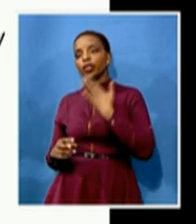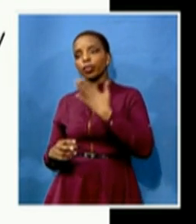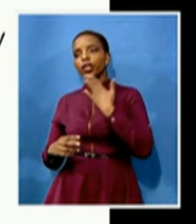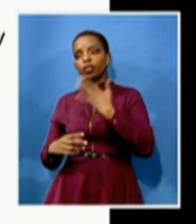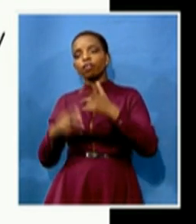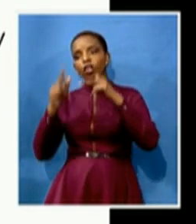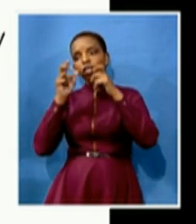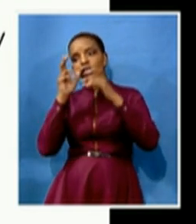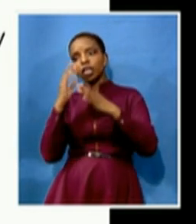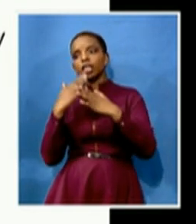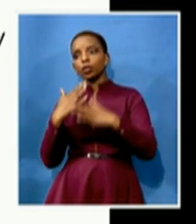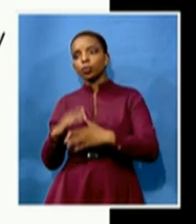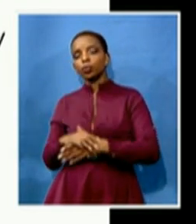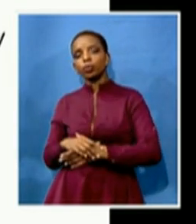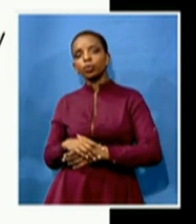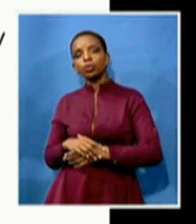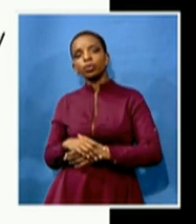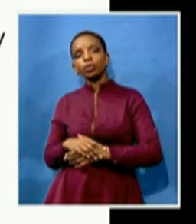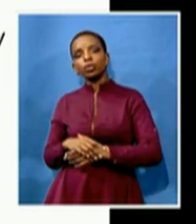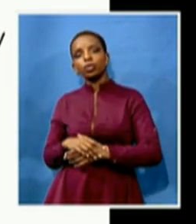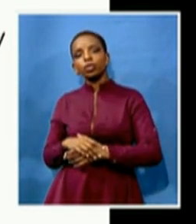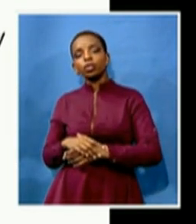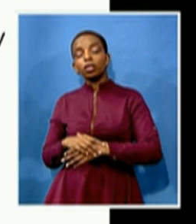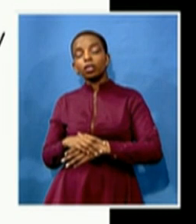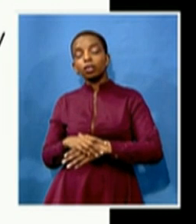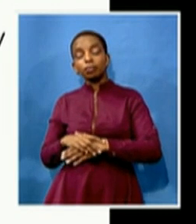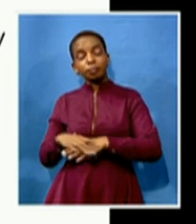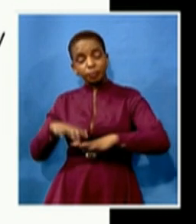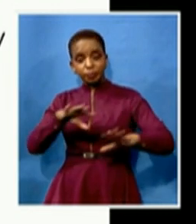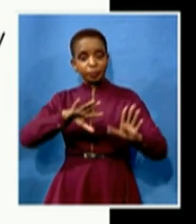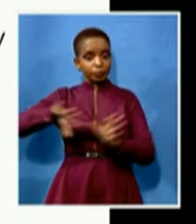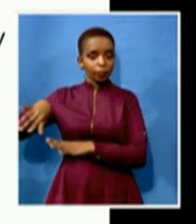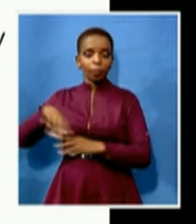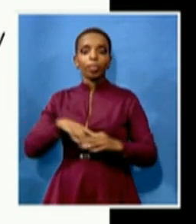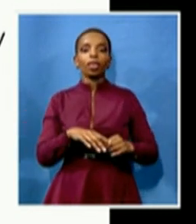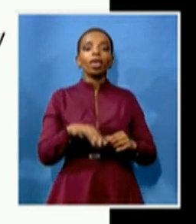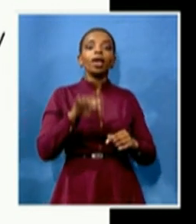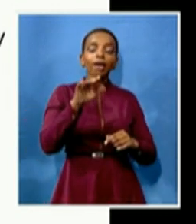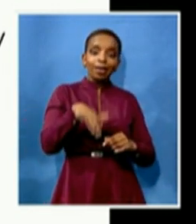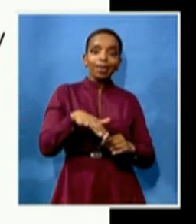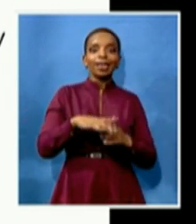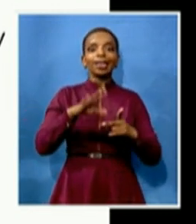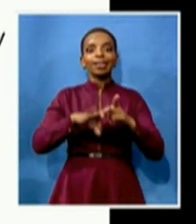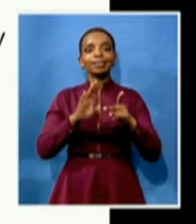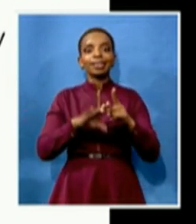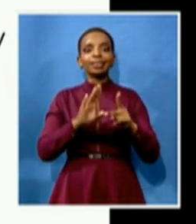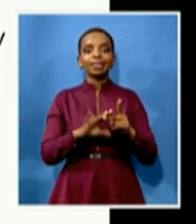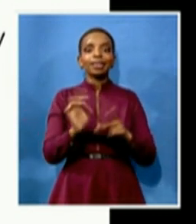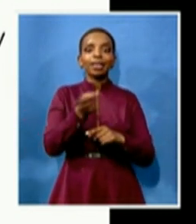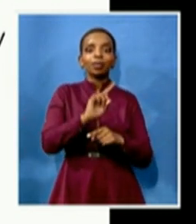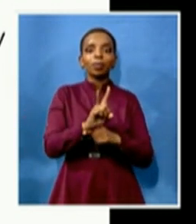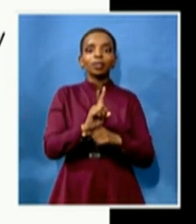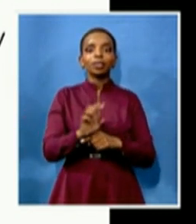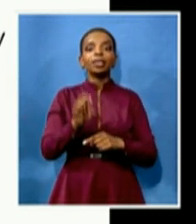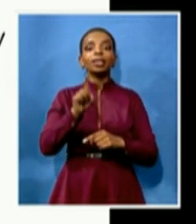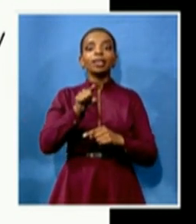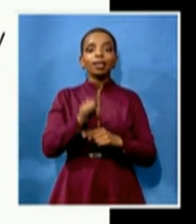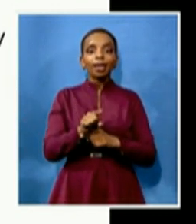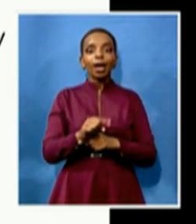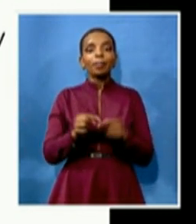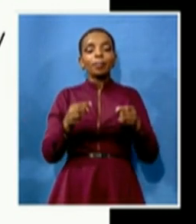Sorry, and of course, the second source of variability is that the SEIR model parameters themselves are subject to some